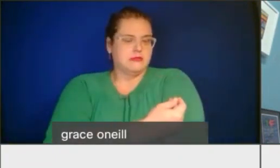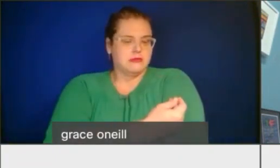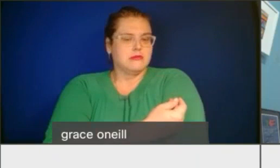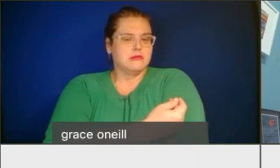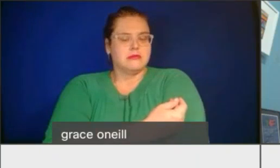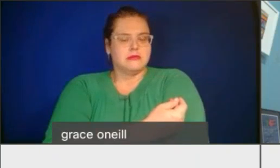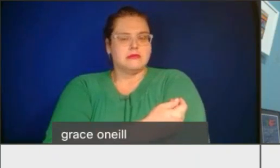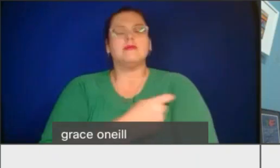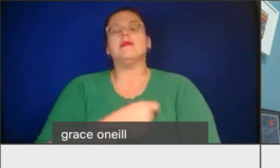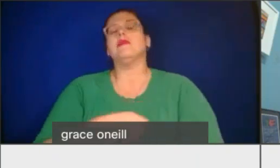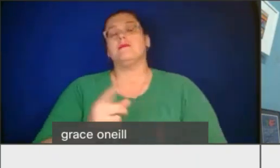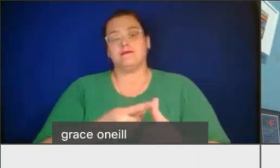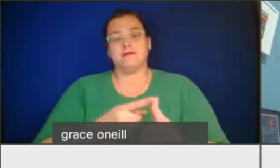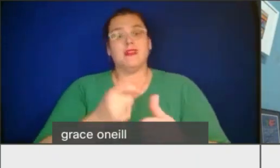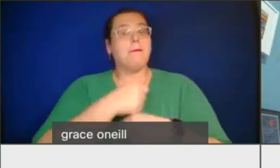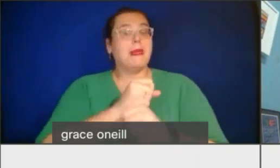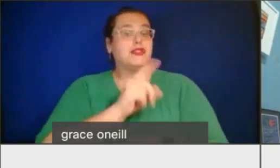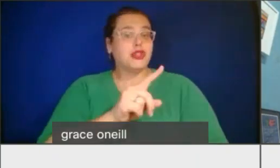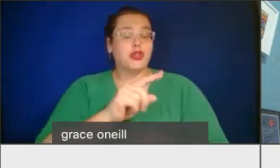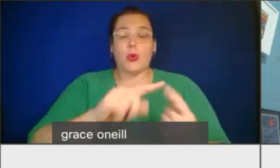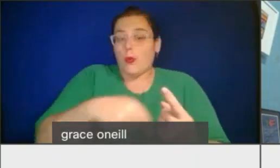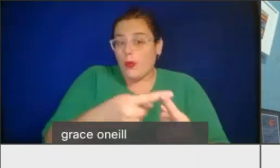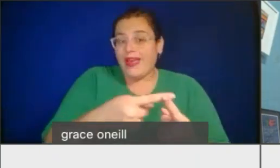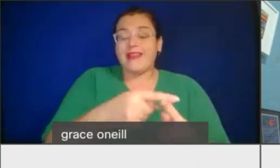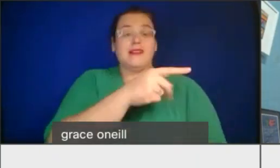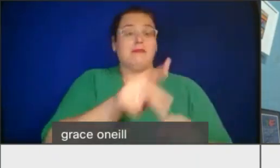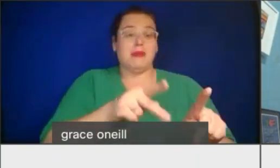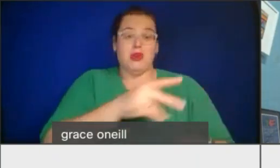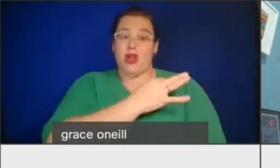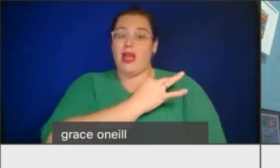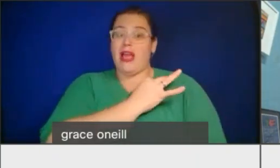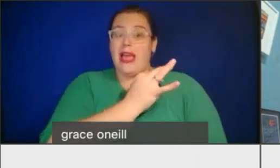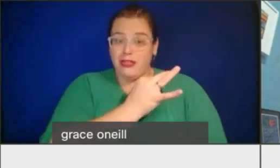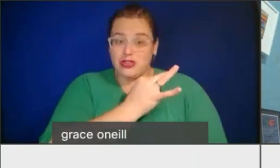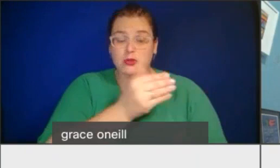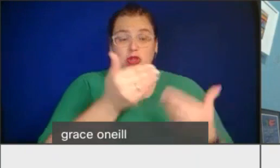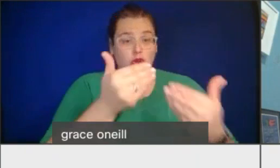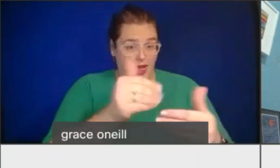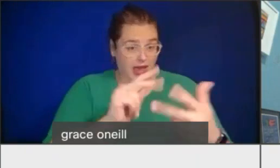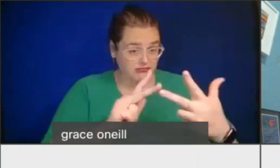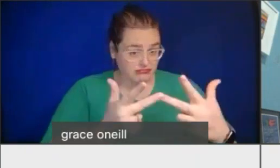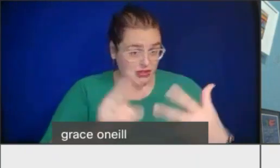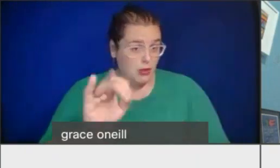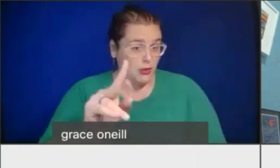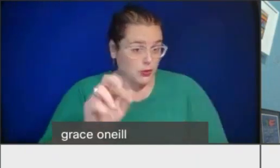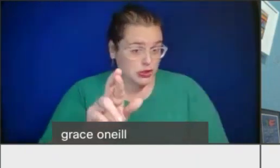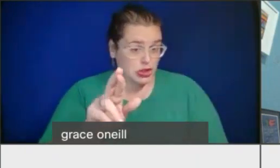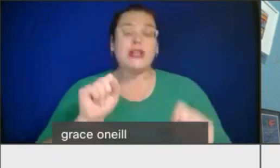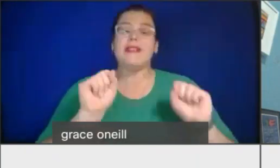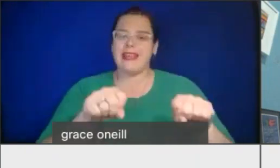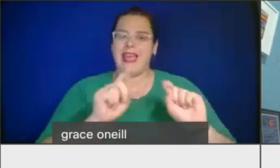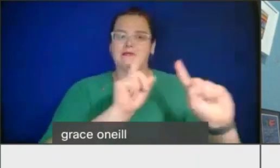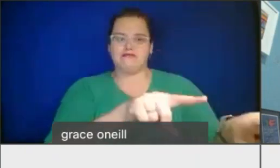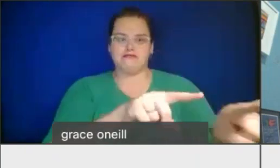sure, one, that when people are eligible for a booster, that they get a booster, and secondly,